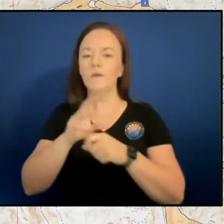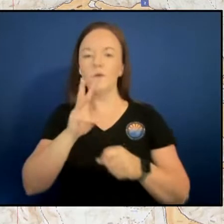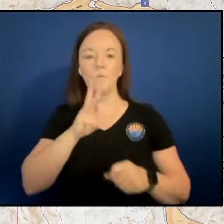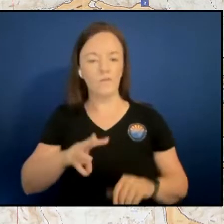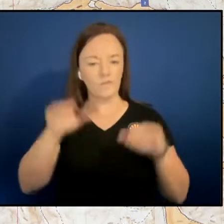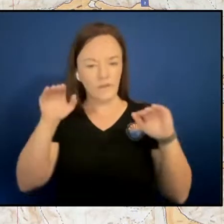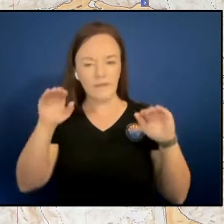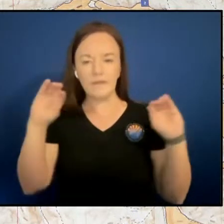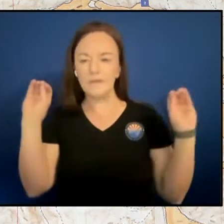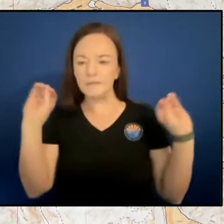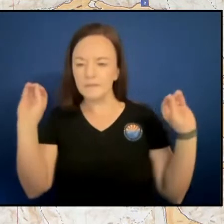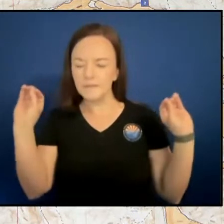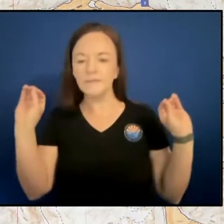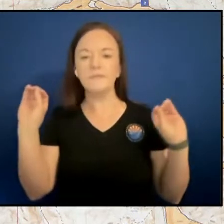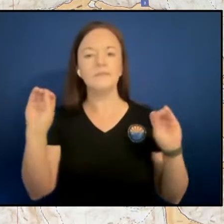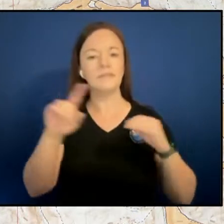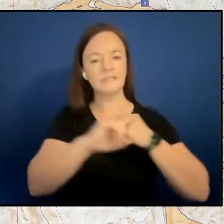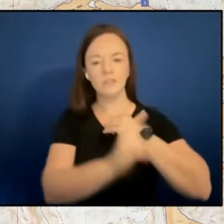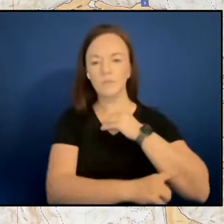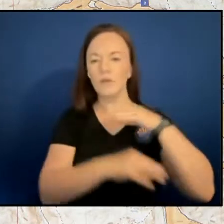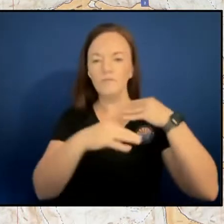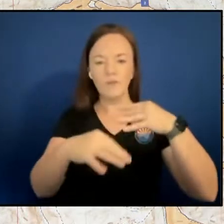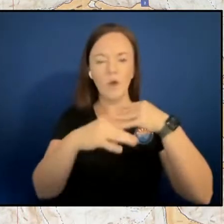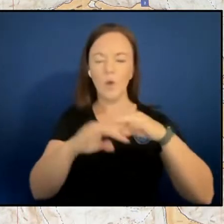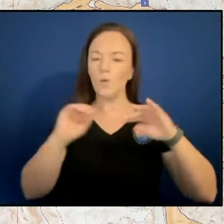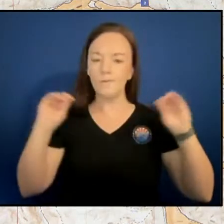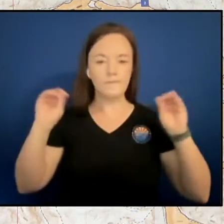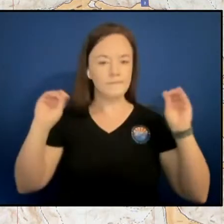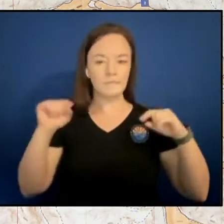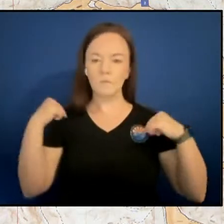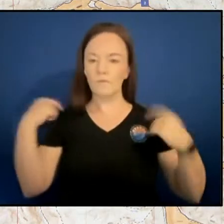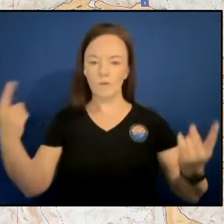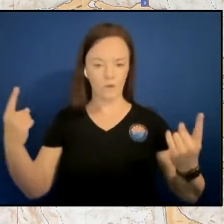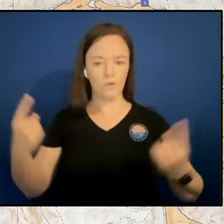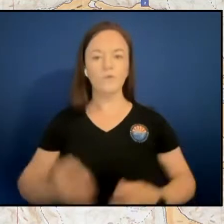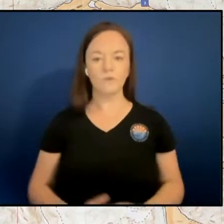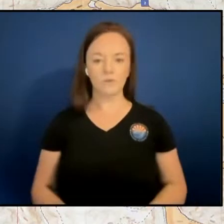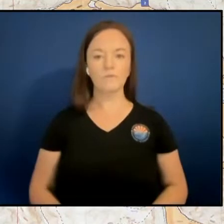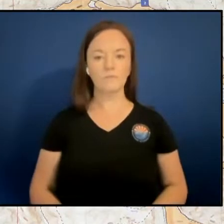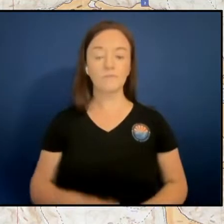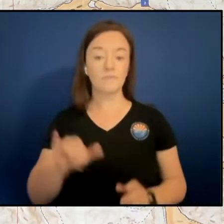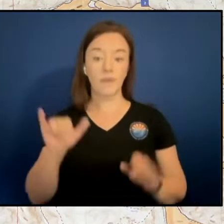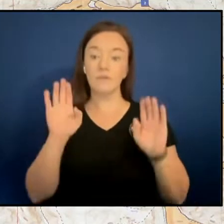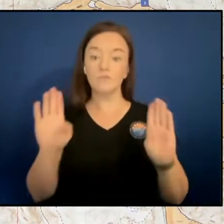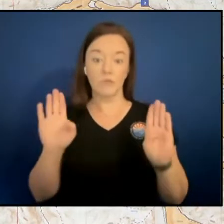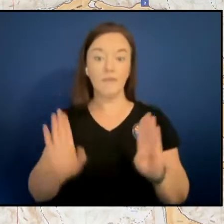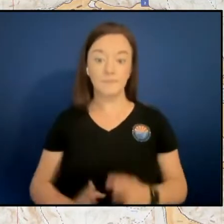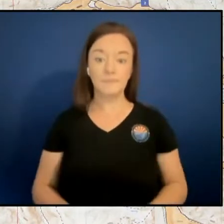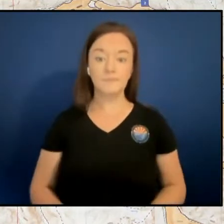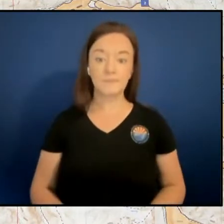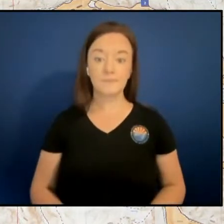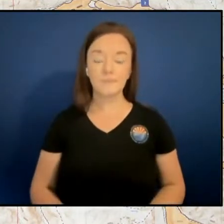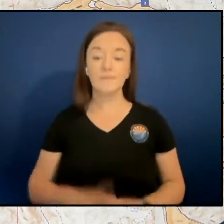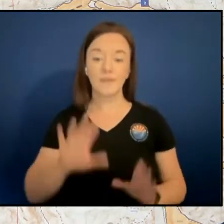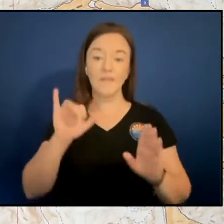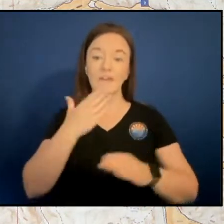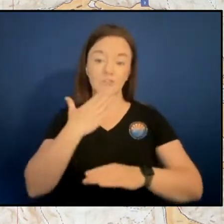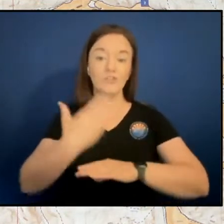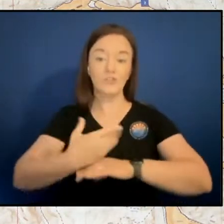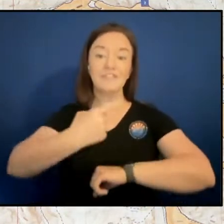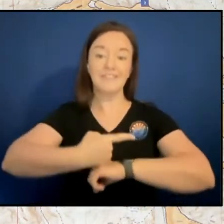or debris flows. So, that's great. That's a good day.